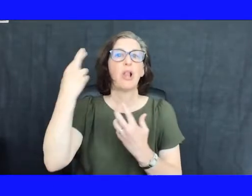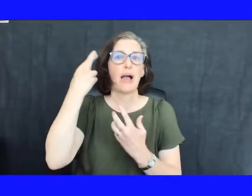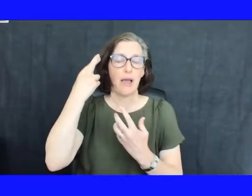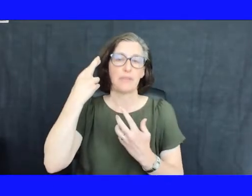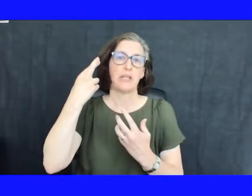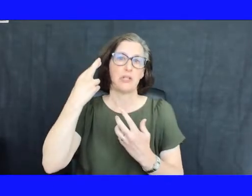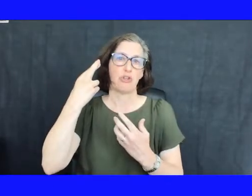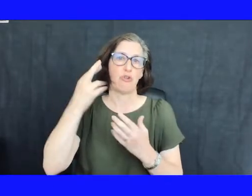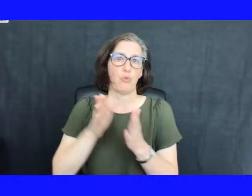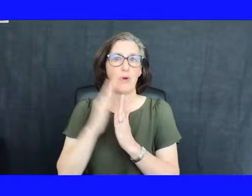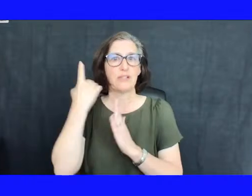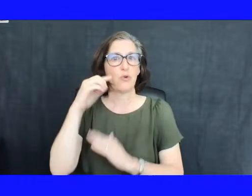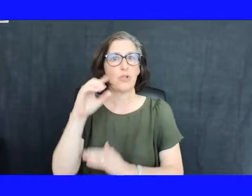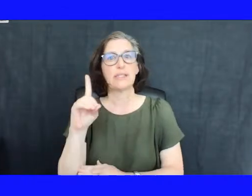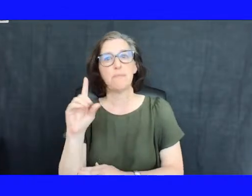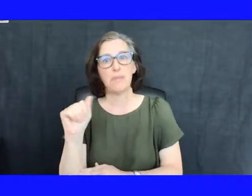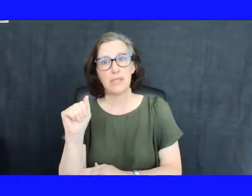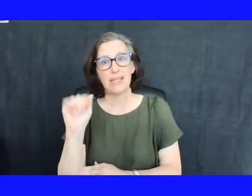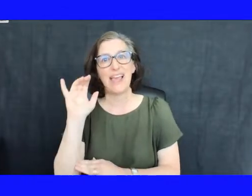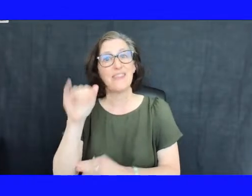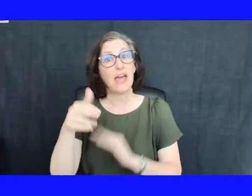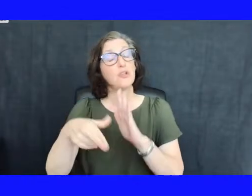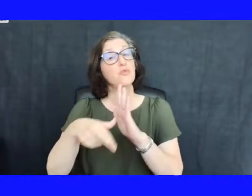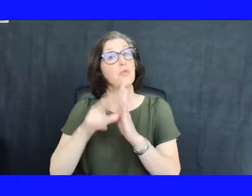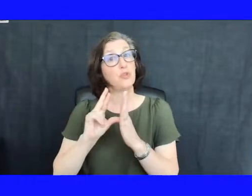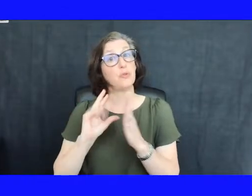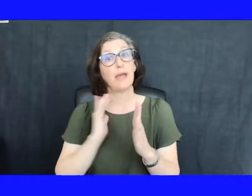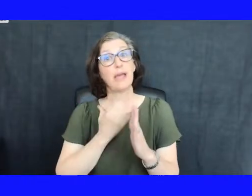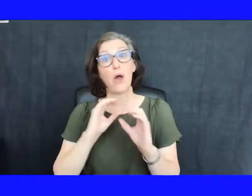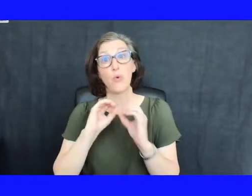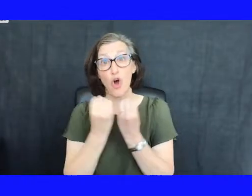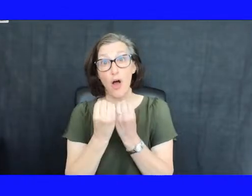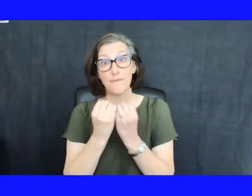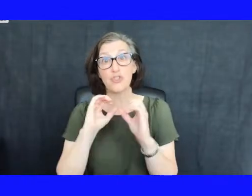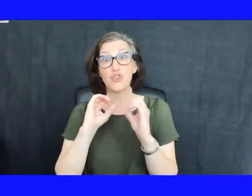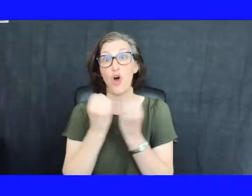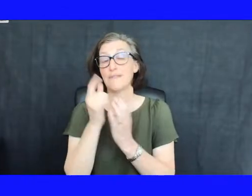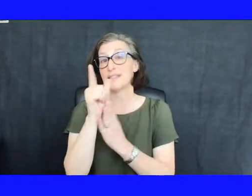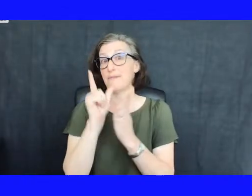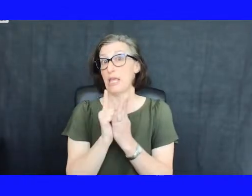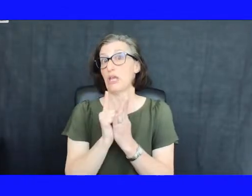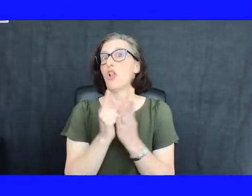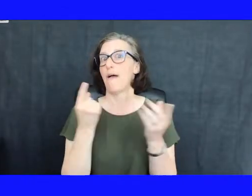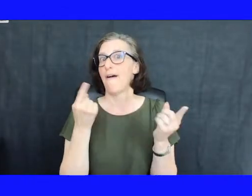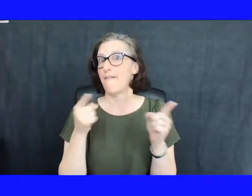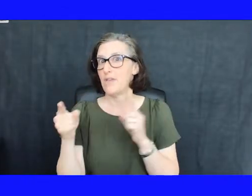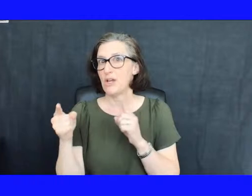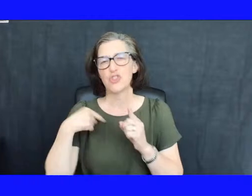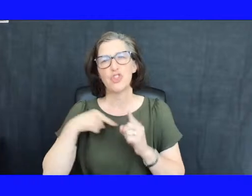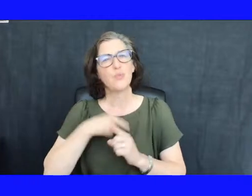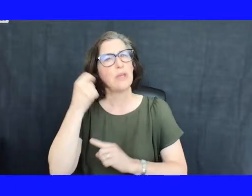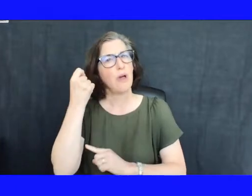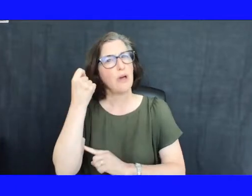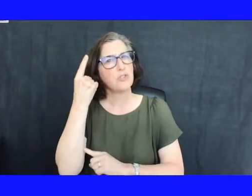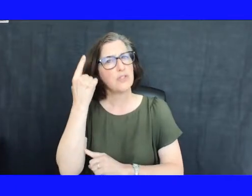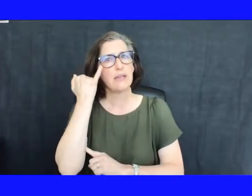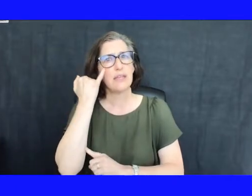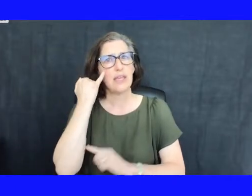I would like to think is because they were satisfied that the investigation that was conducted was fair and reasonable,